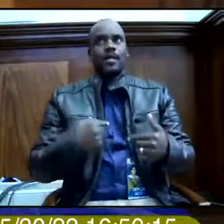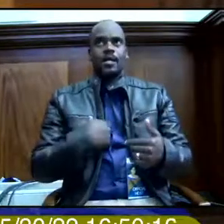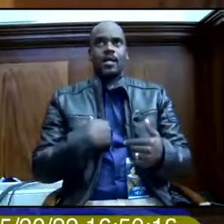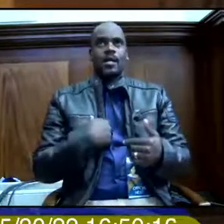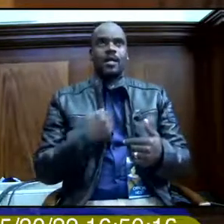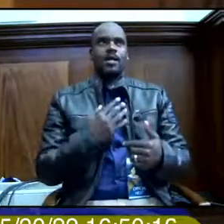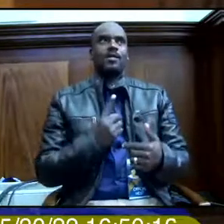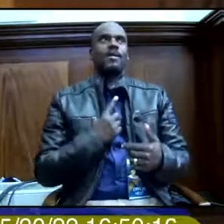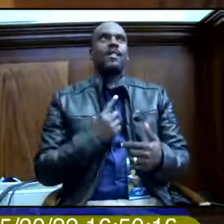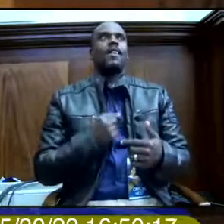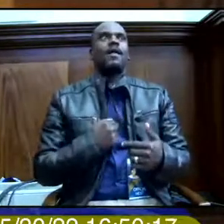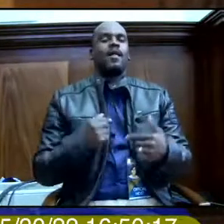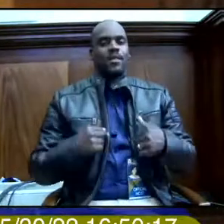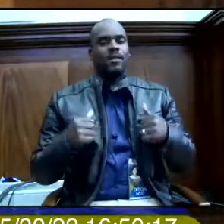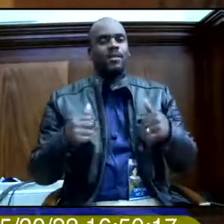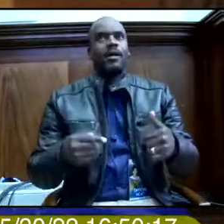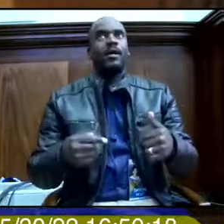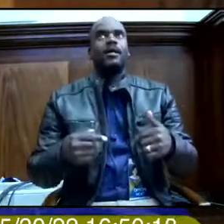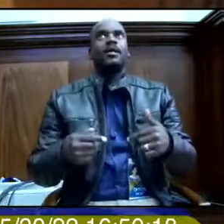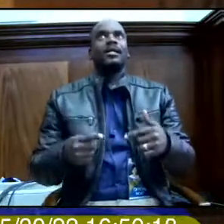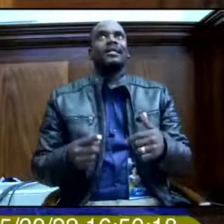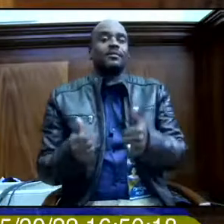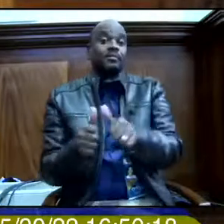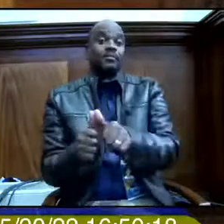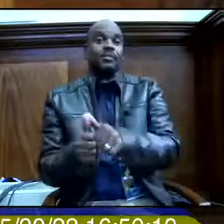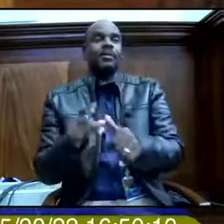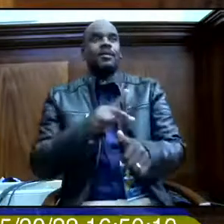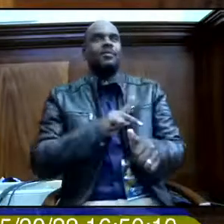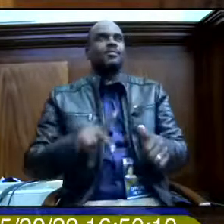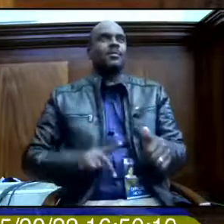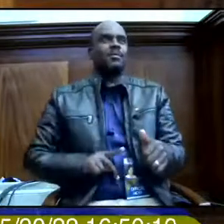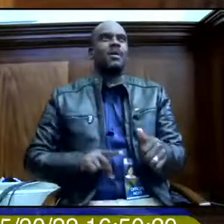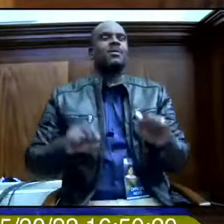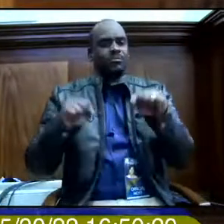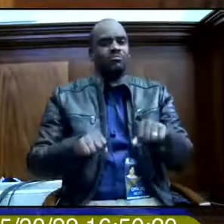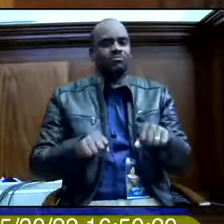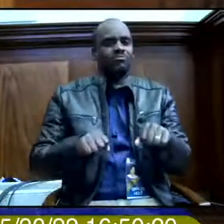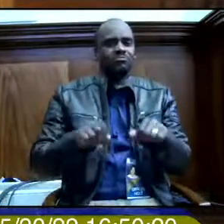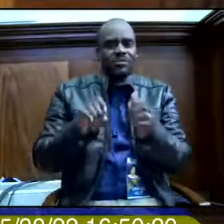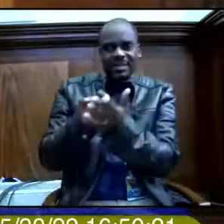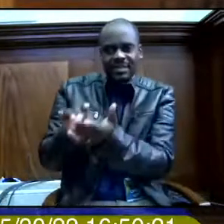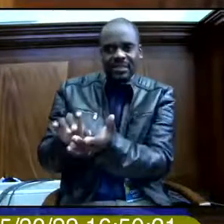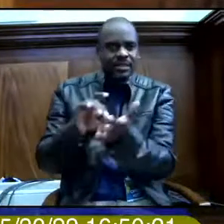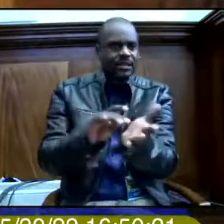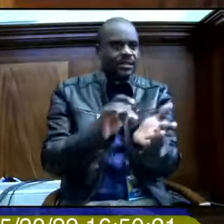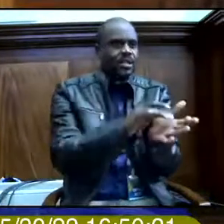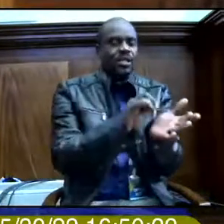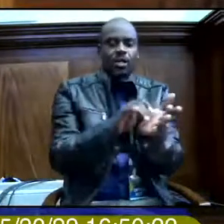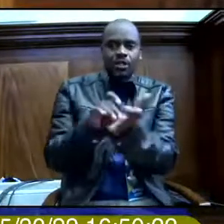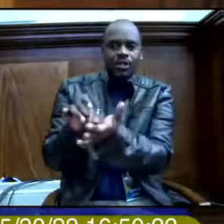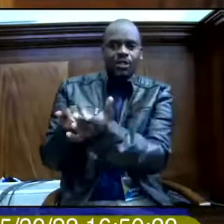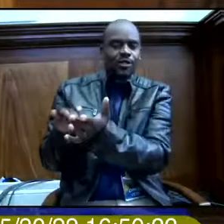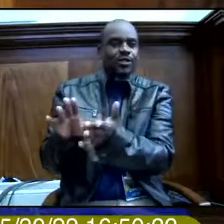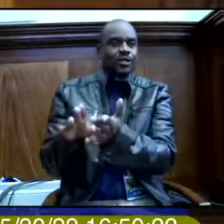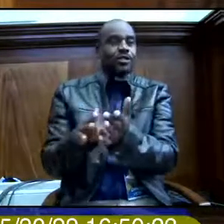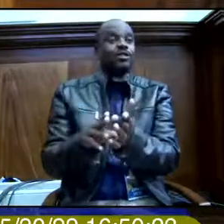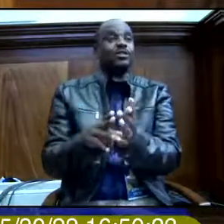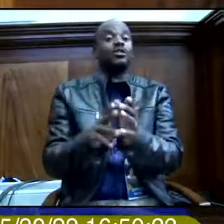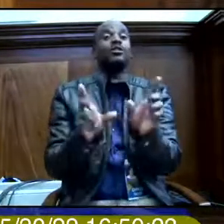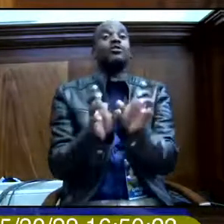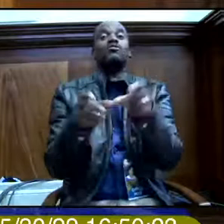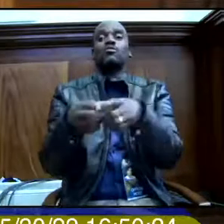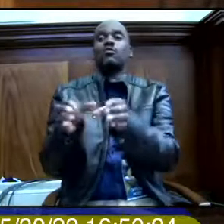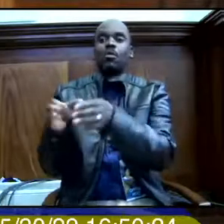interact with the premier which ones are we going to send to portfolio committees so that when the departments